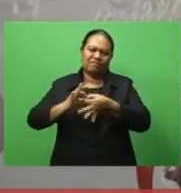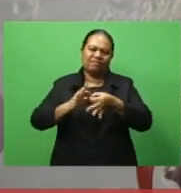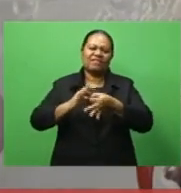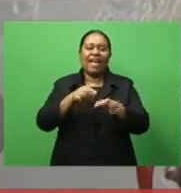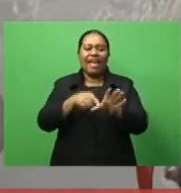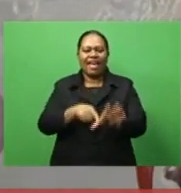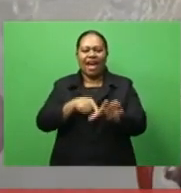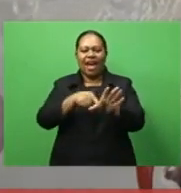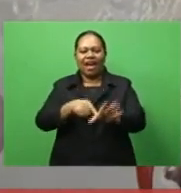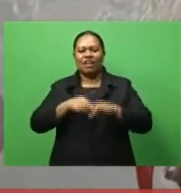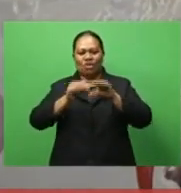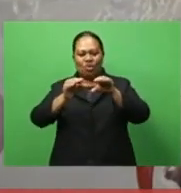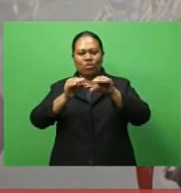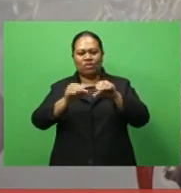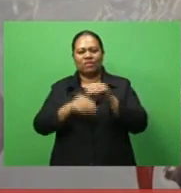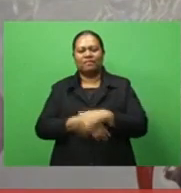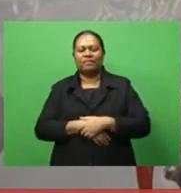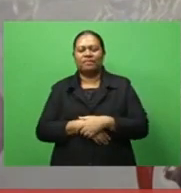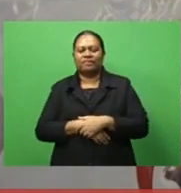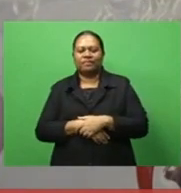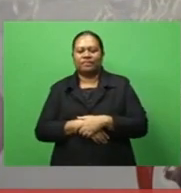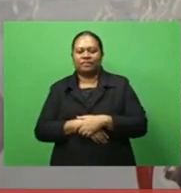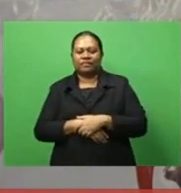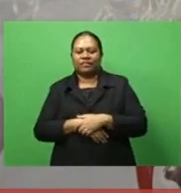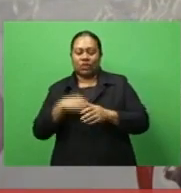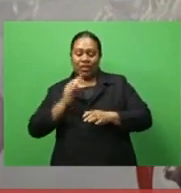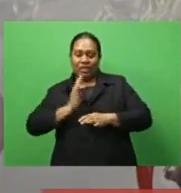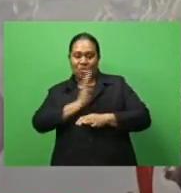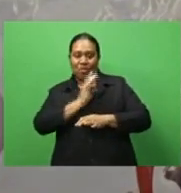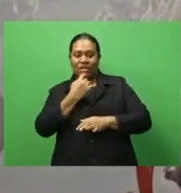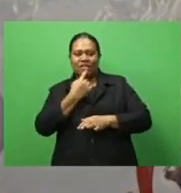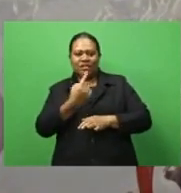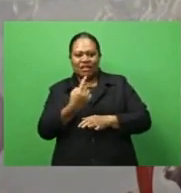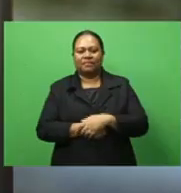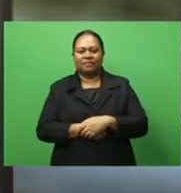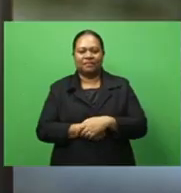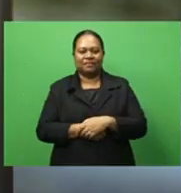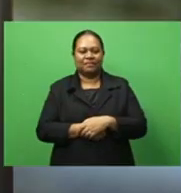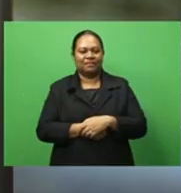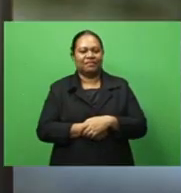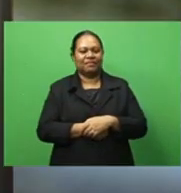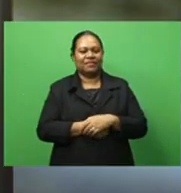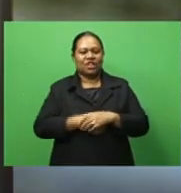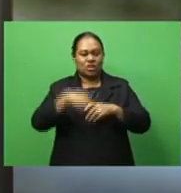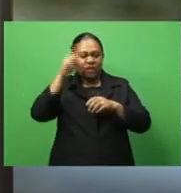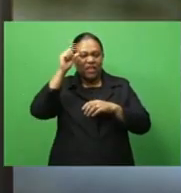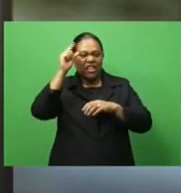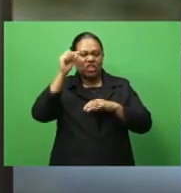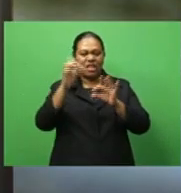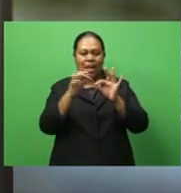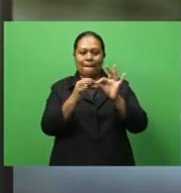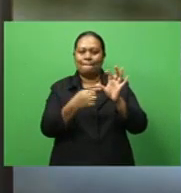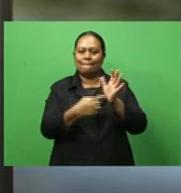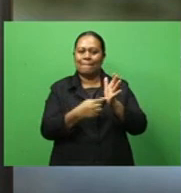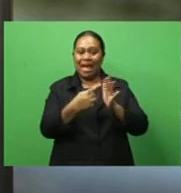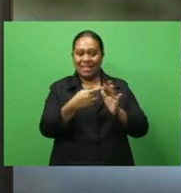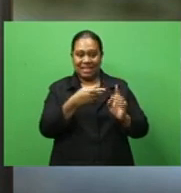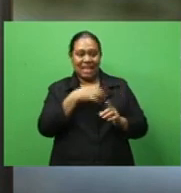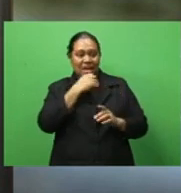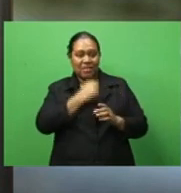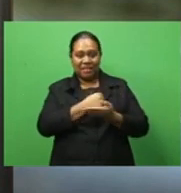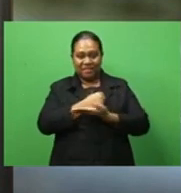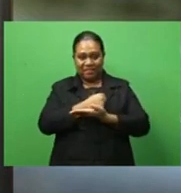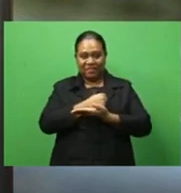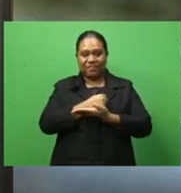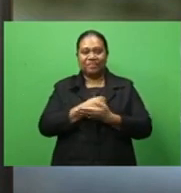coach, and as I said, the board in taking this direction. Fiji Mbati prop William Kikau impressed for the